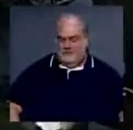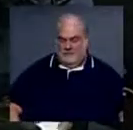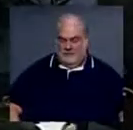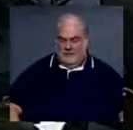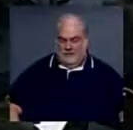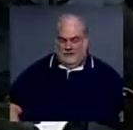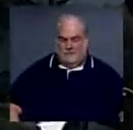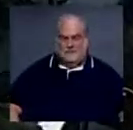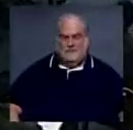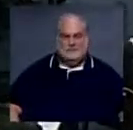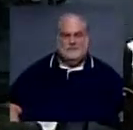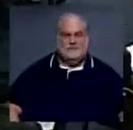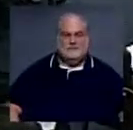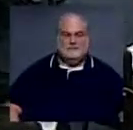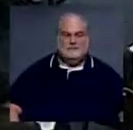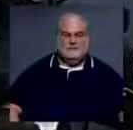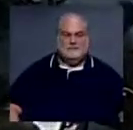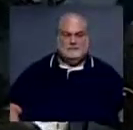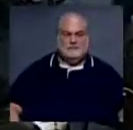was trying to stay away from you.